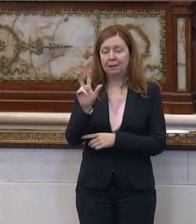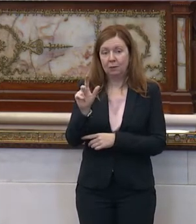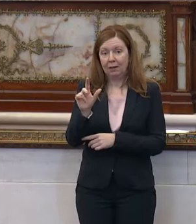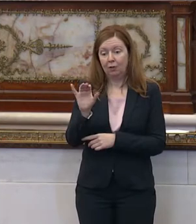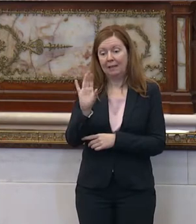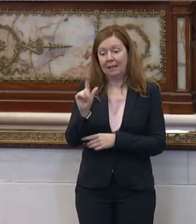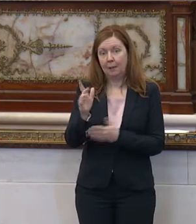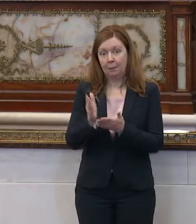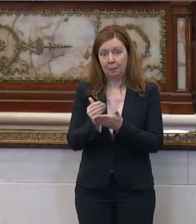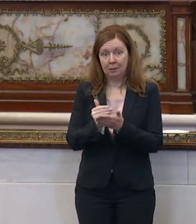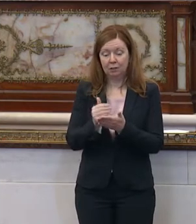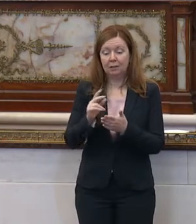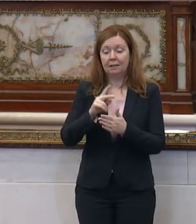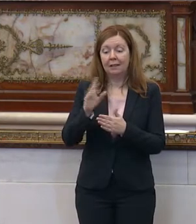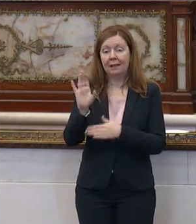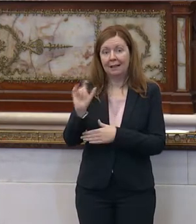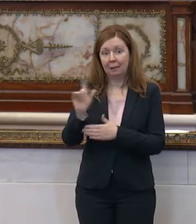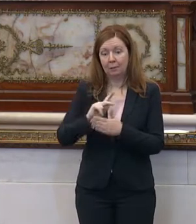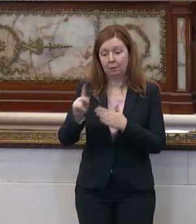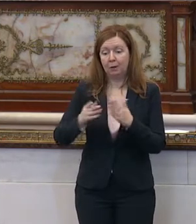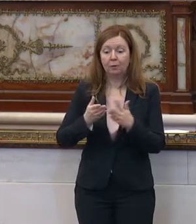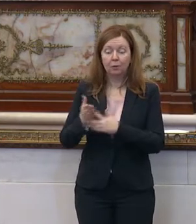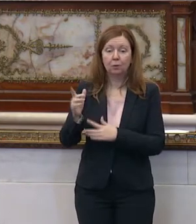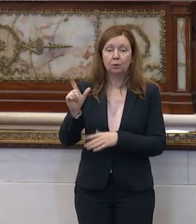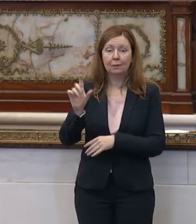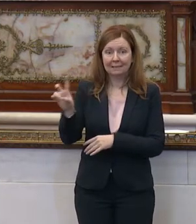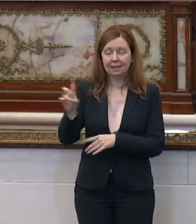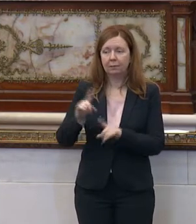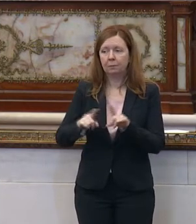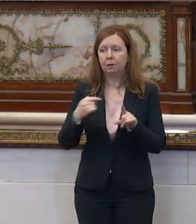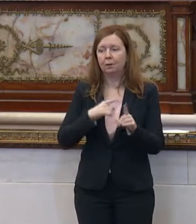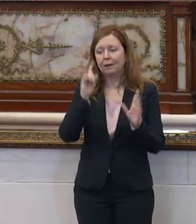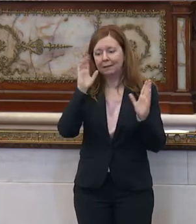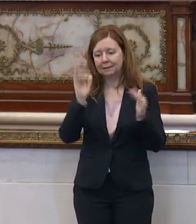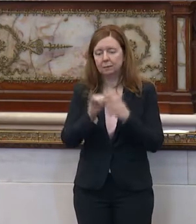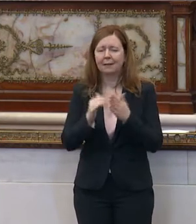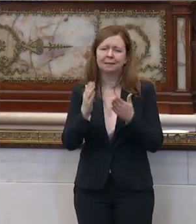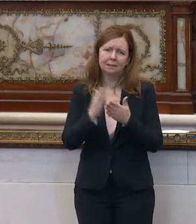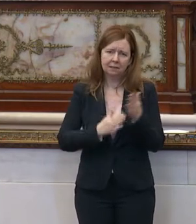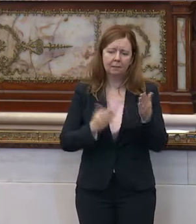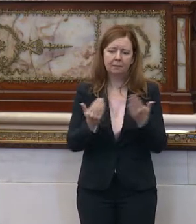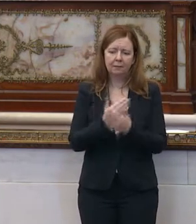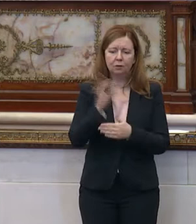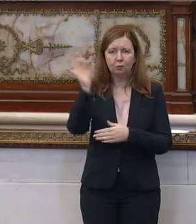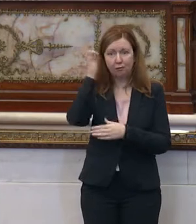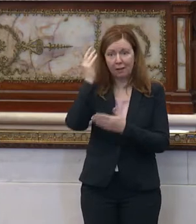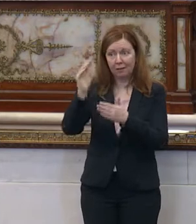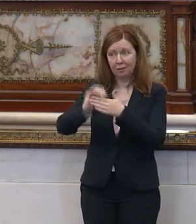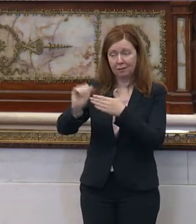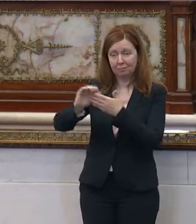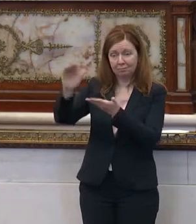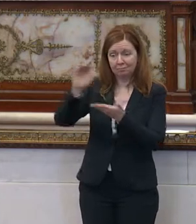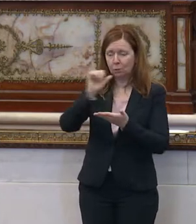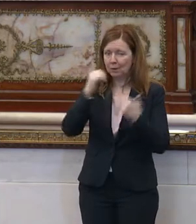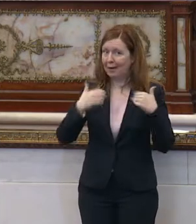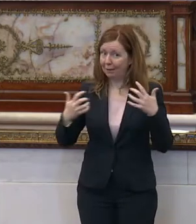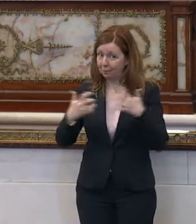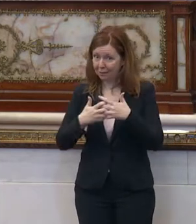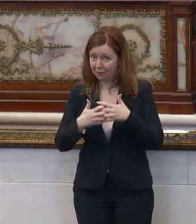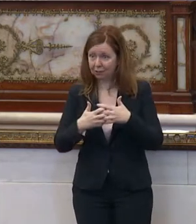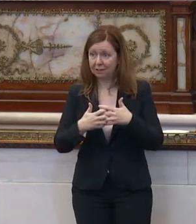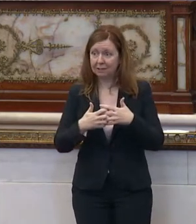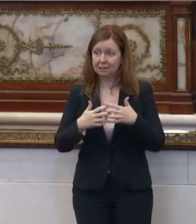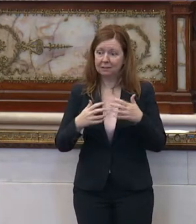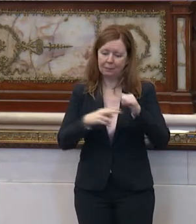capital budget and the capital program through FY27. But we do anticipate that while some of the new federal dollars won't have matches, we're hearing, say,